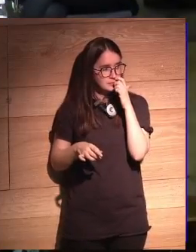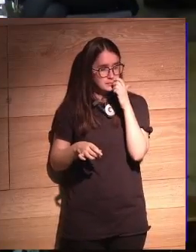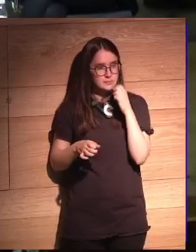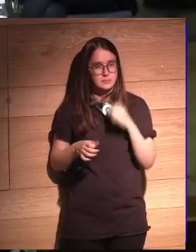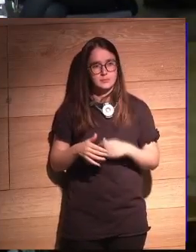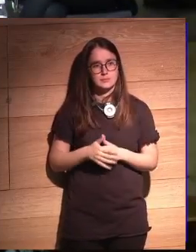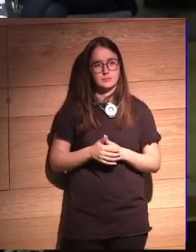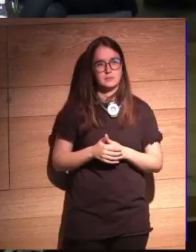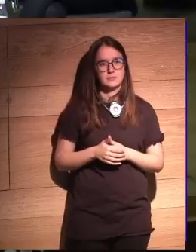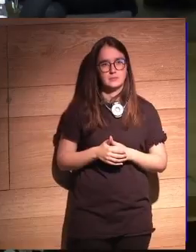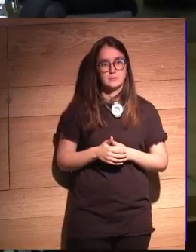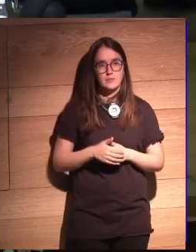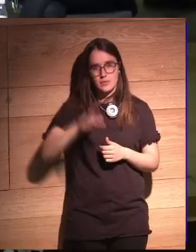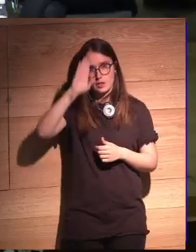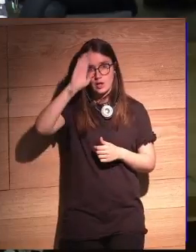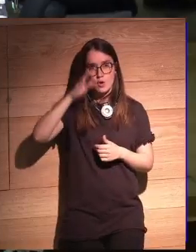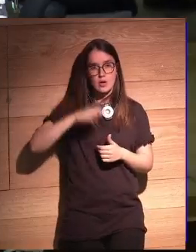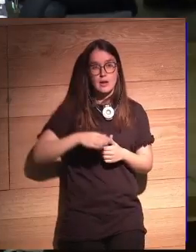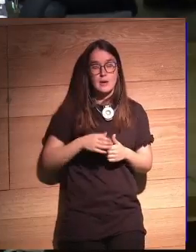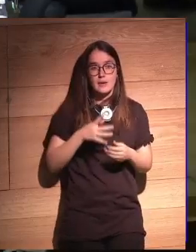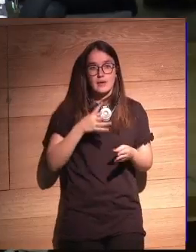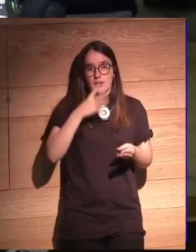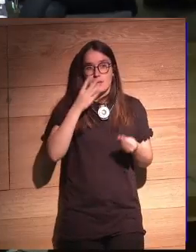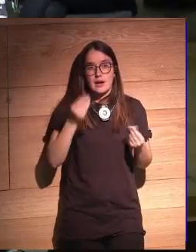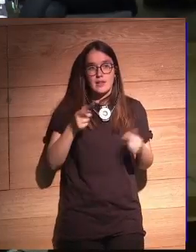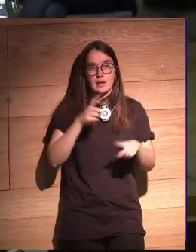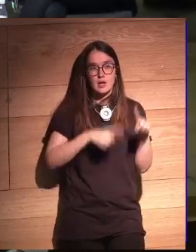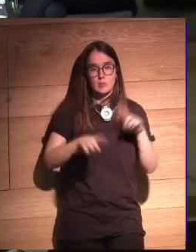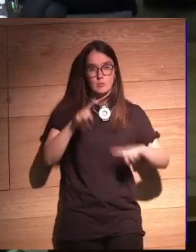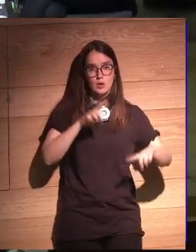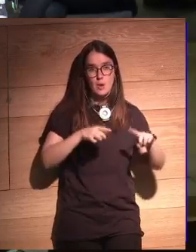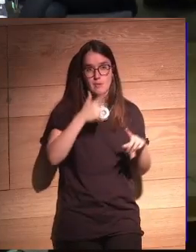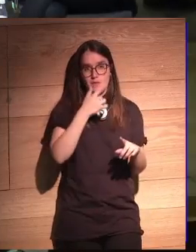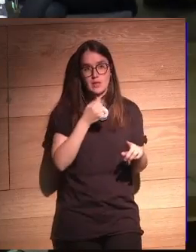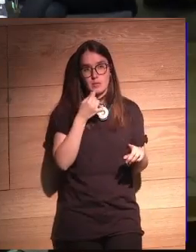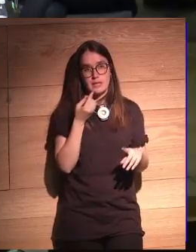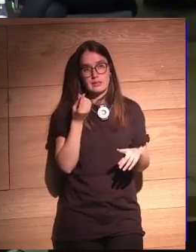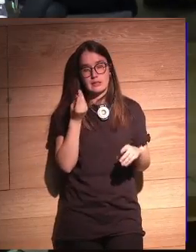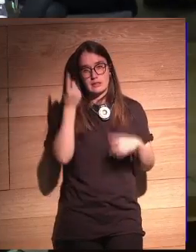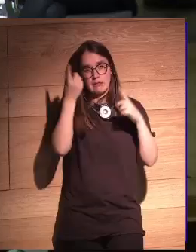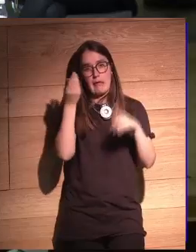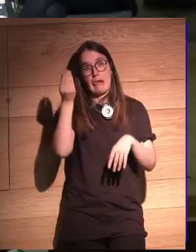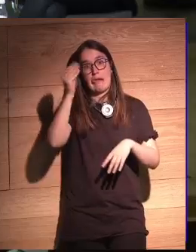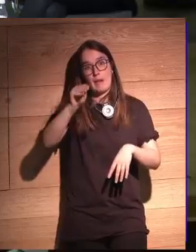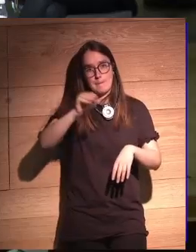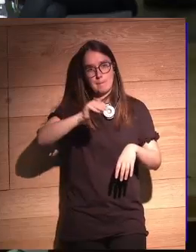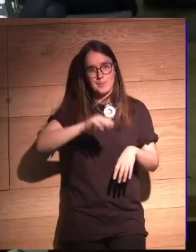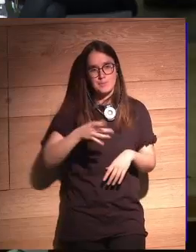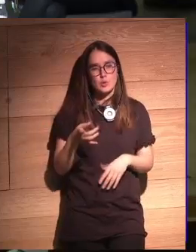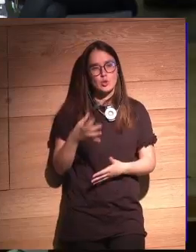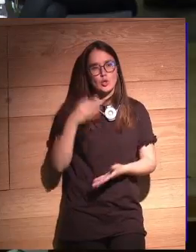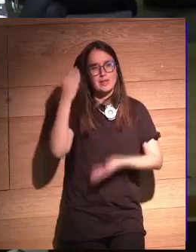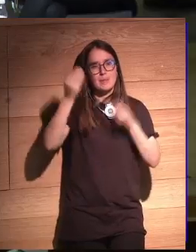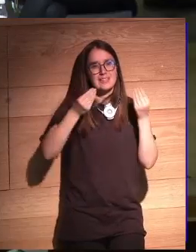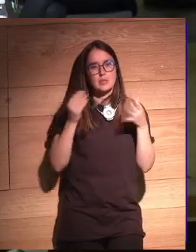debate to the audience. Hello? Yes, it seems a simple problem, so I'm going to make it more complex. Where